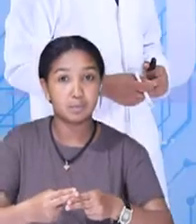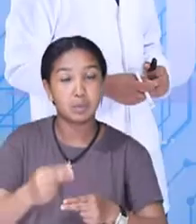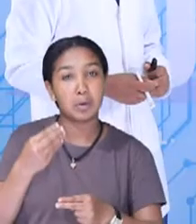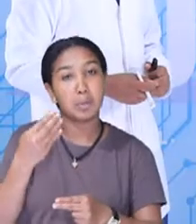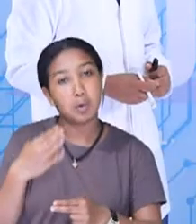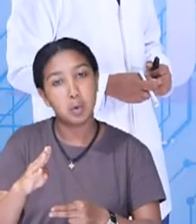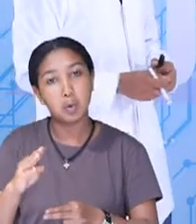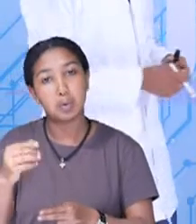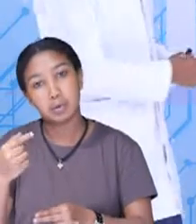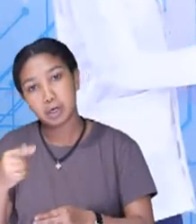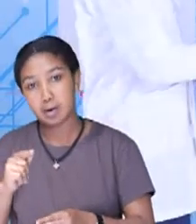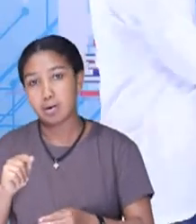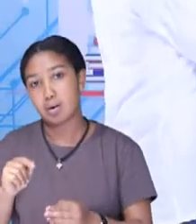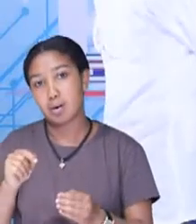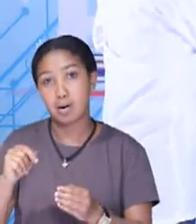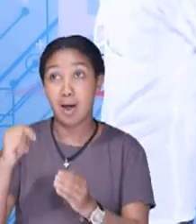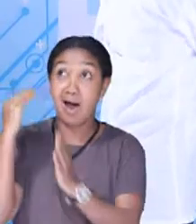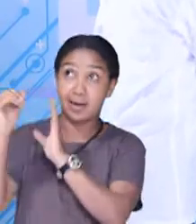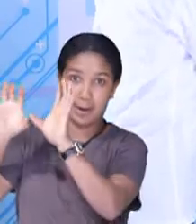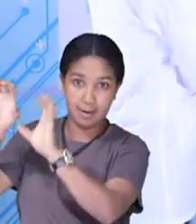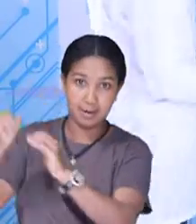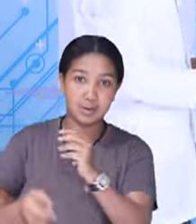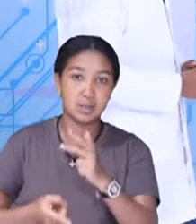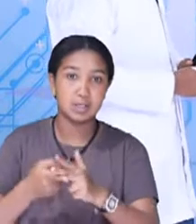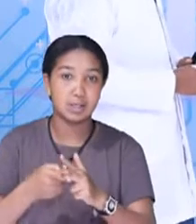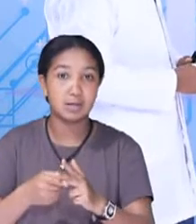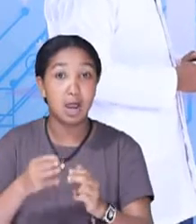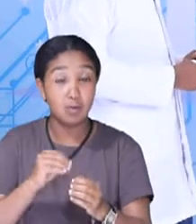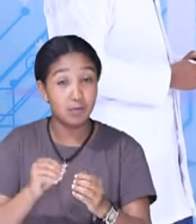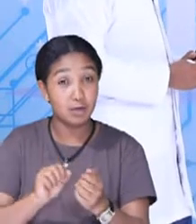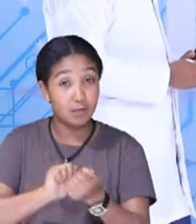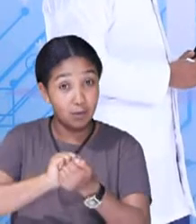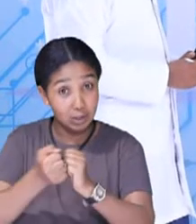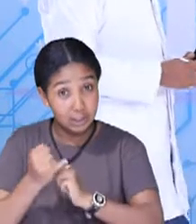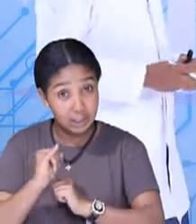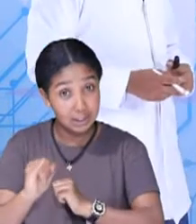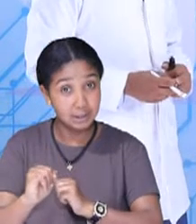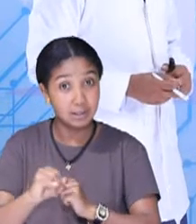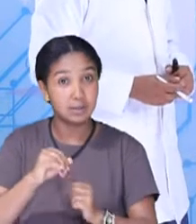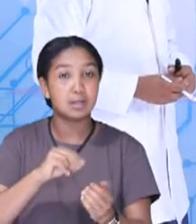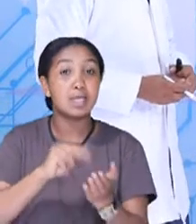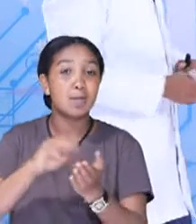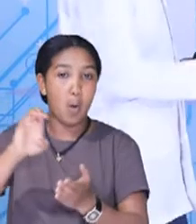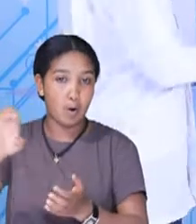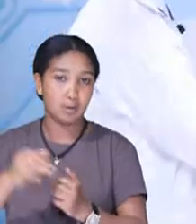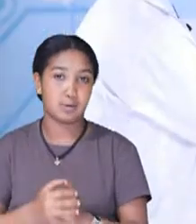algae. The third line of evolution is